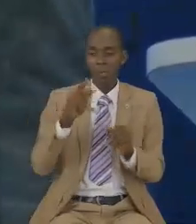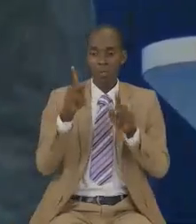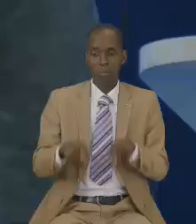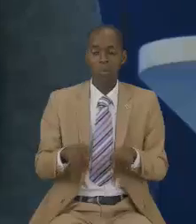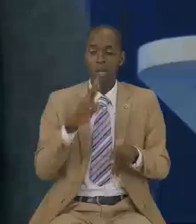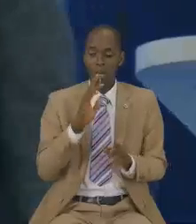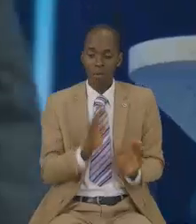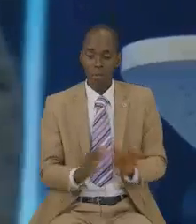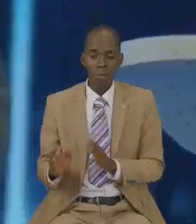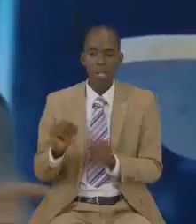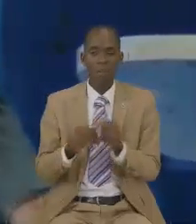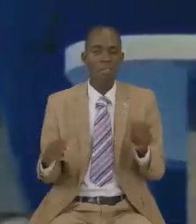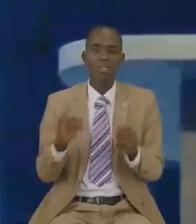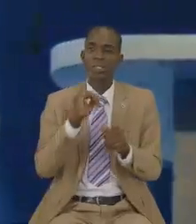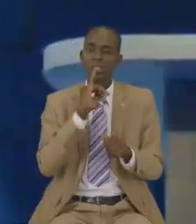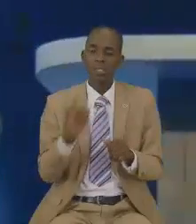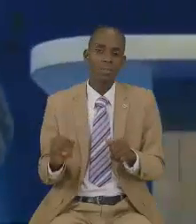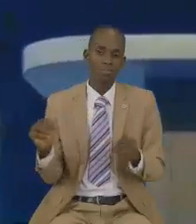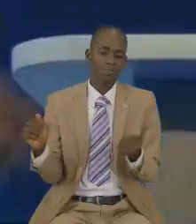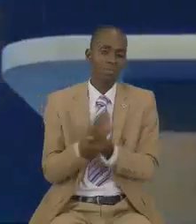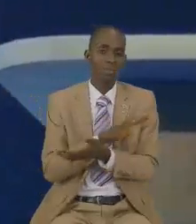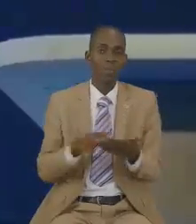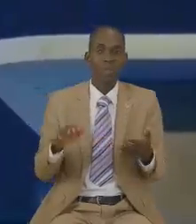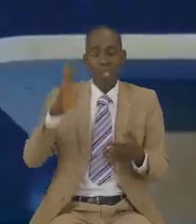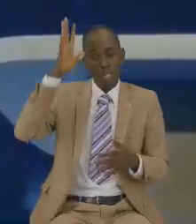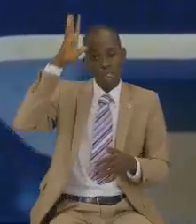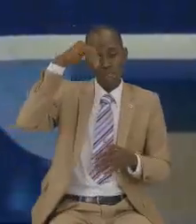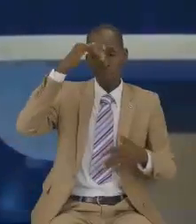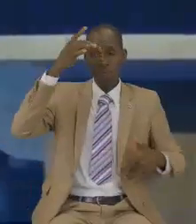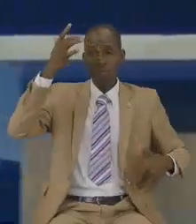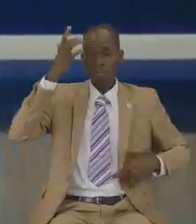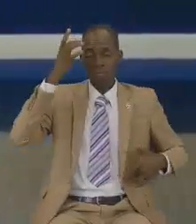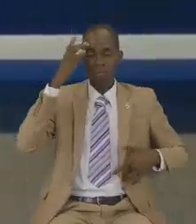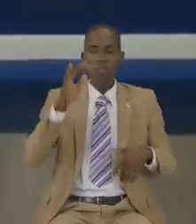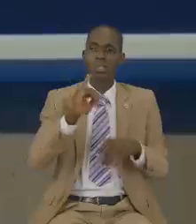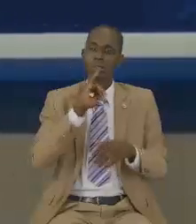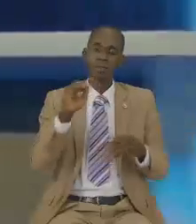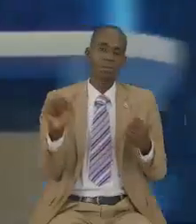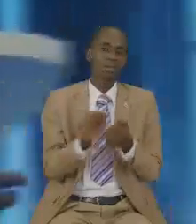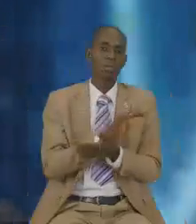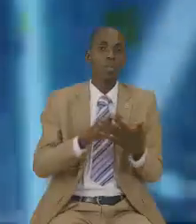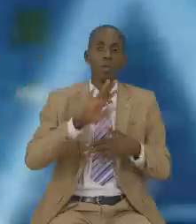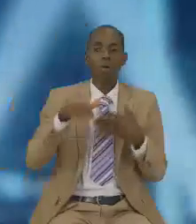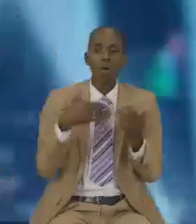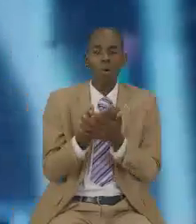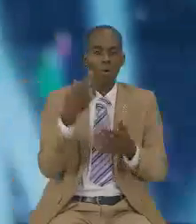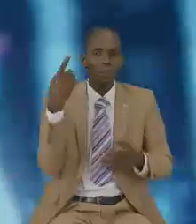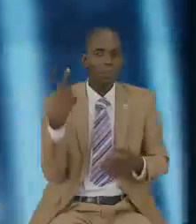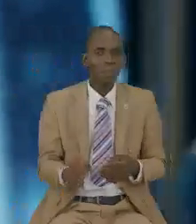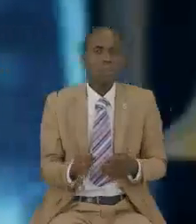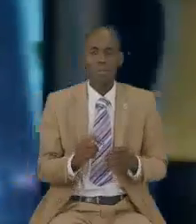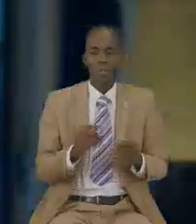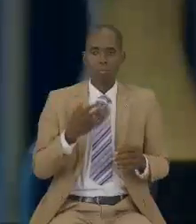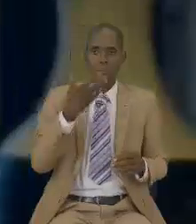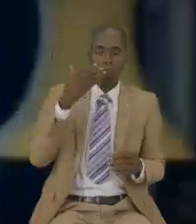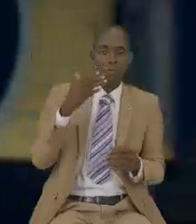everything subdued. Incurable disease, all that subdued. And all the palpitations of the